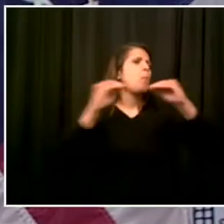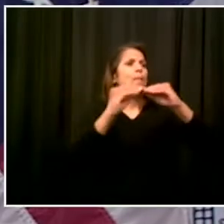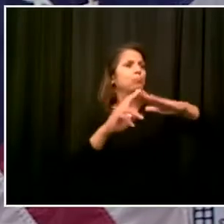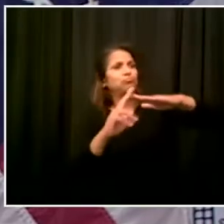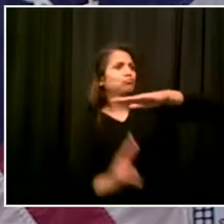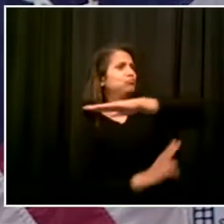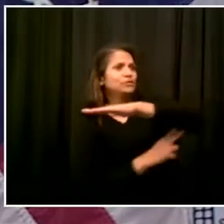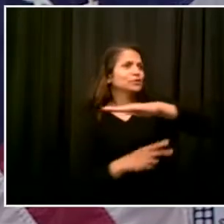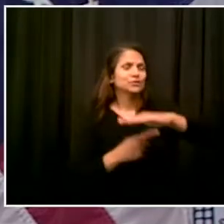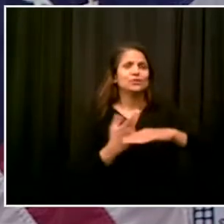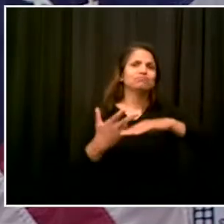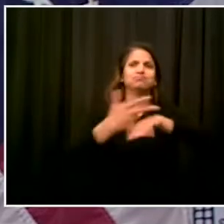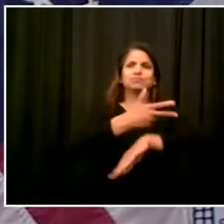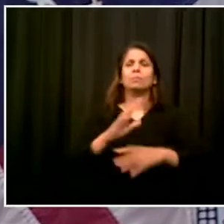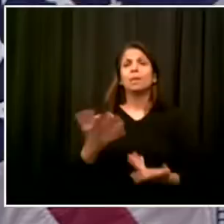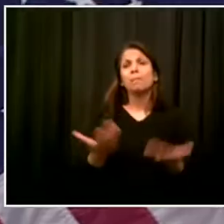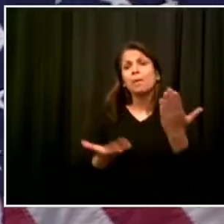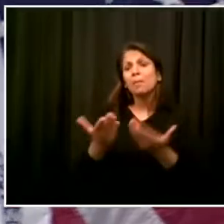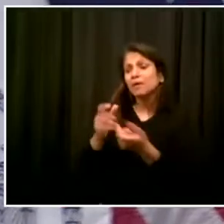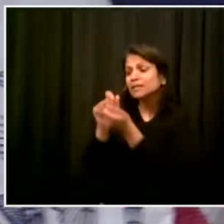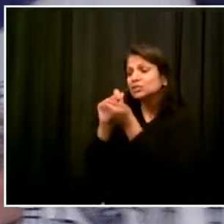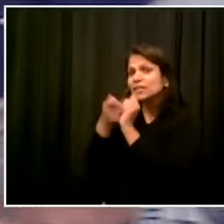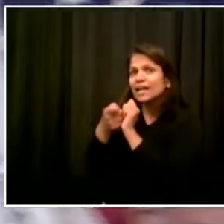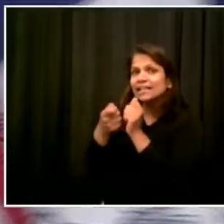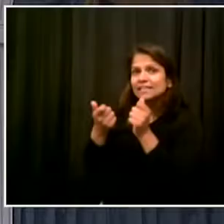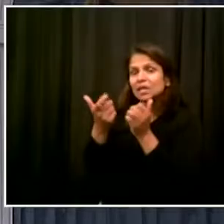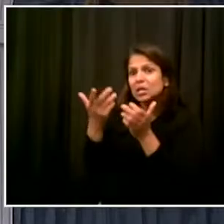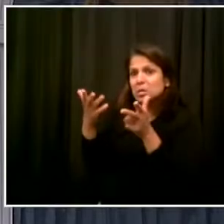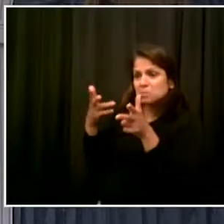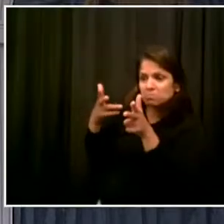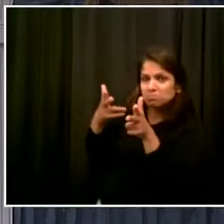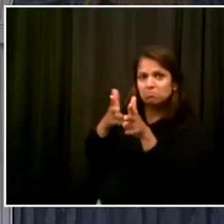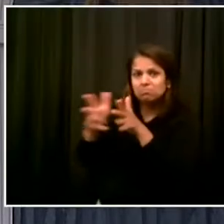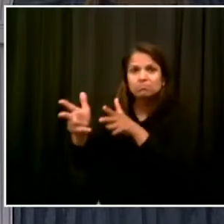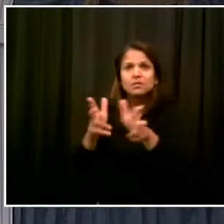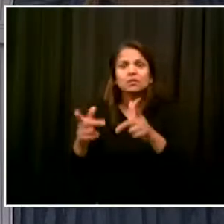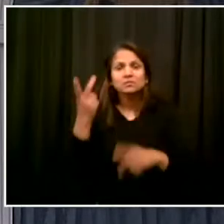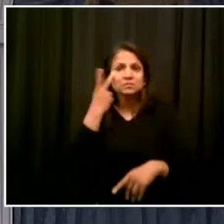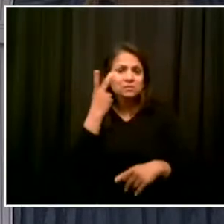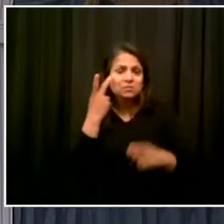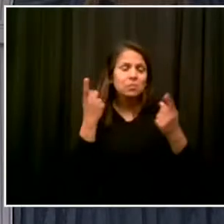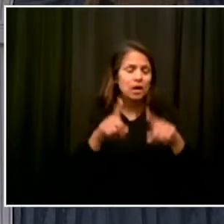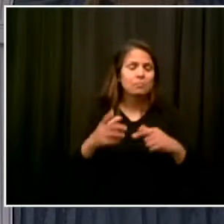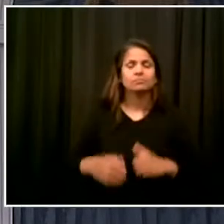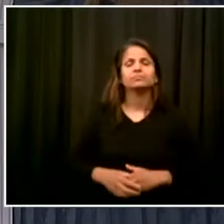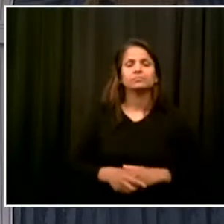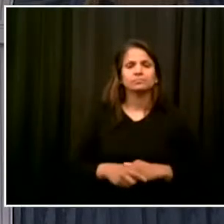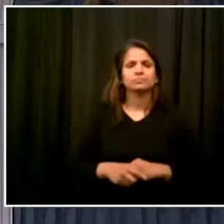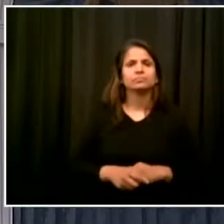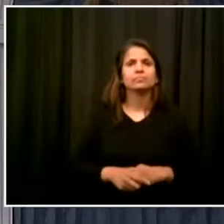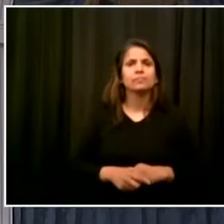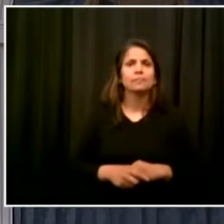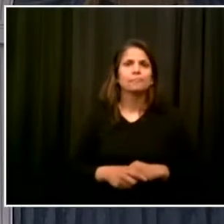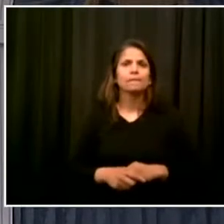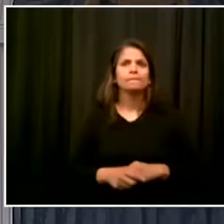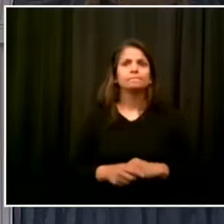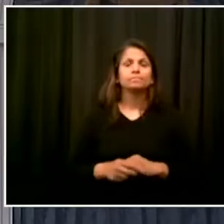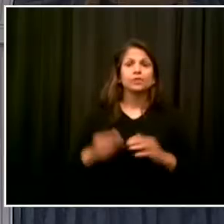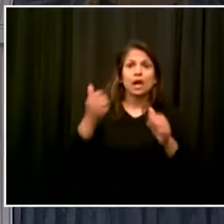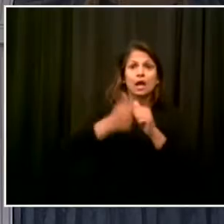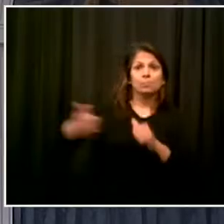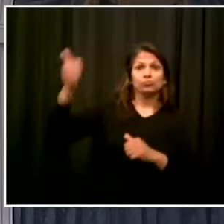Mayor. And I saw Sam's report. I thought it was great. It was creative. And I've certainly said publicly, Gersh, you and I have talked about